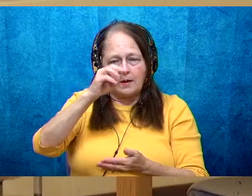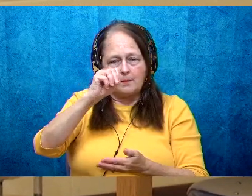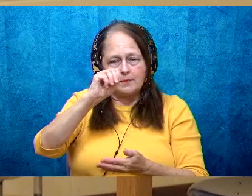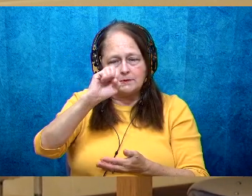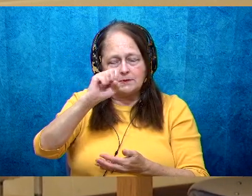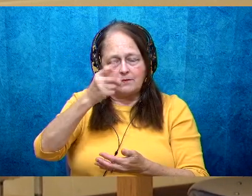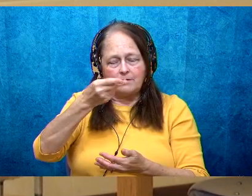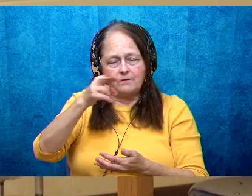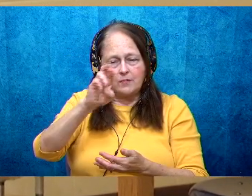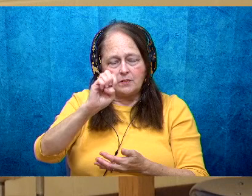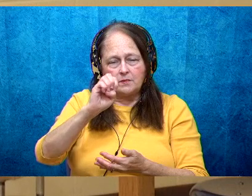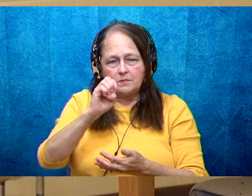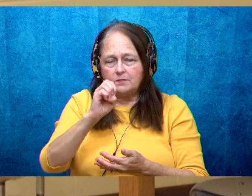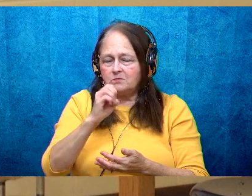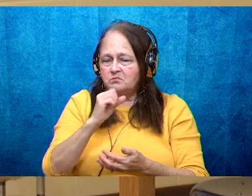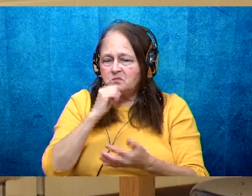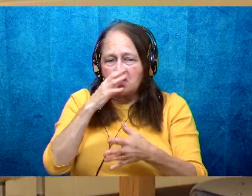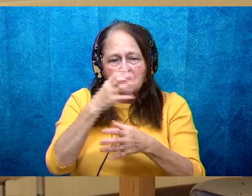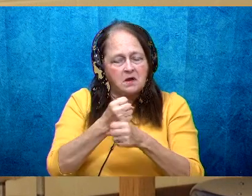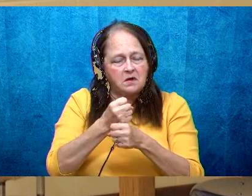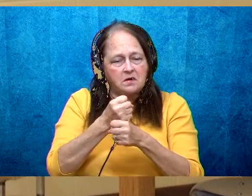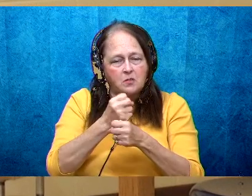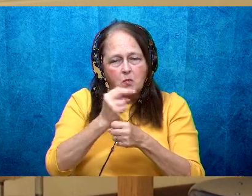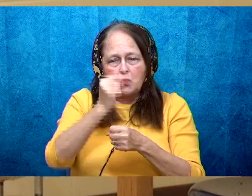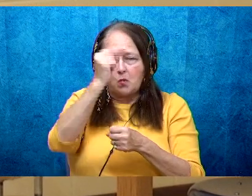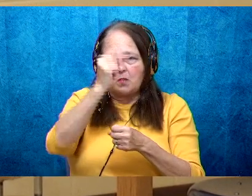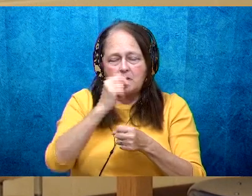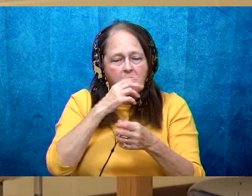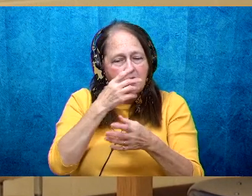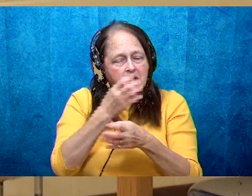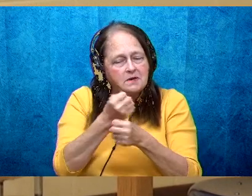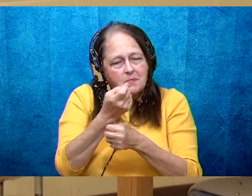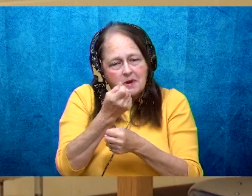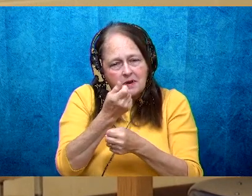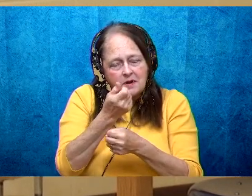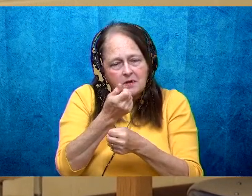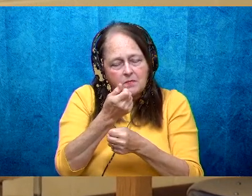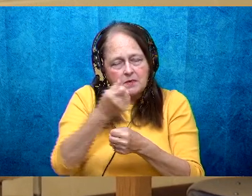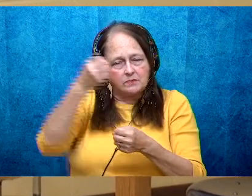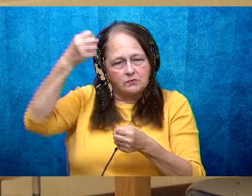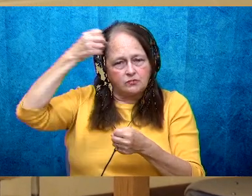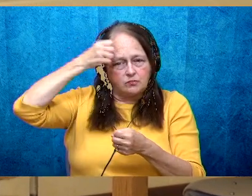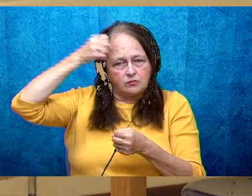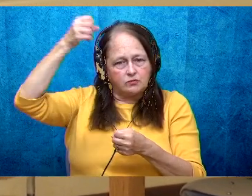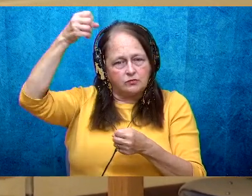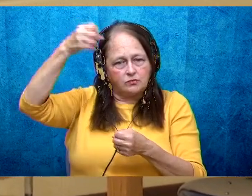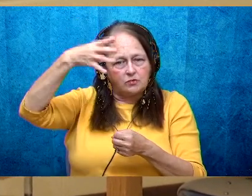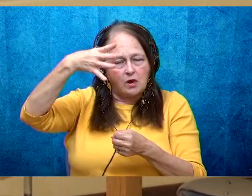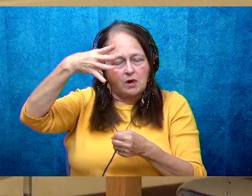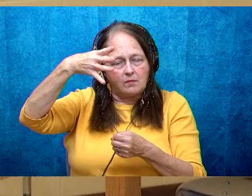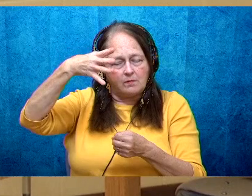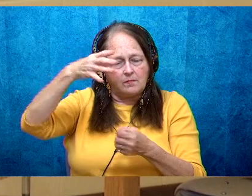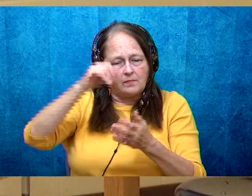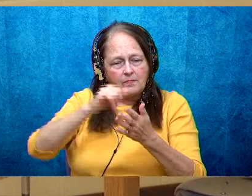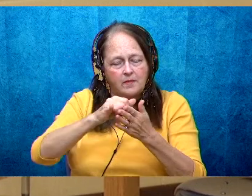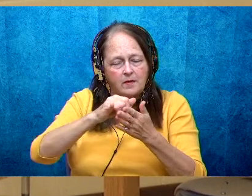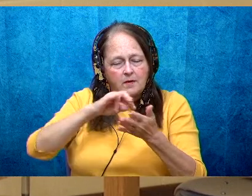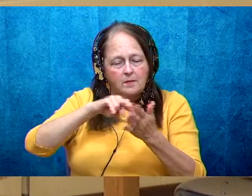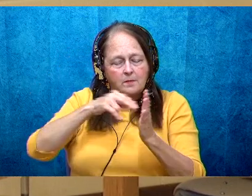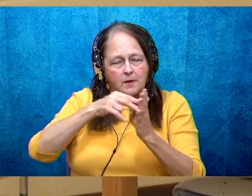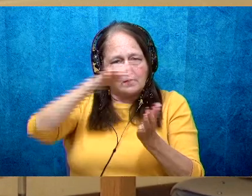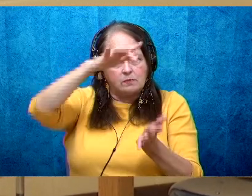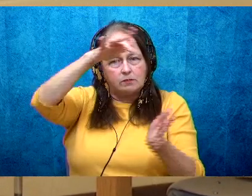getting as much direct sunlight as the southern hemisphere. Because with this tilt, that means that the